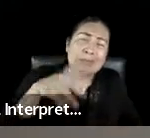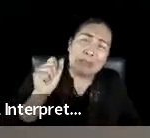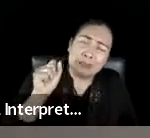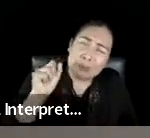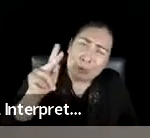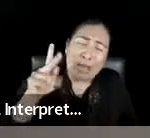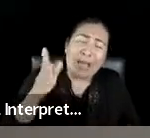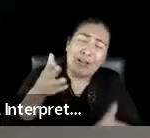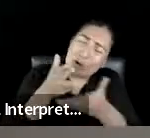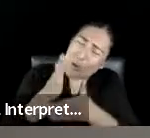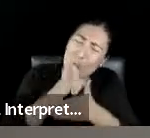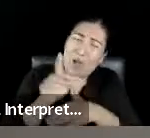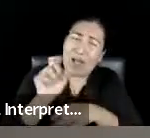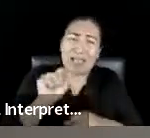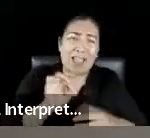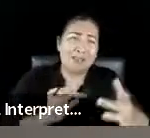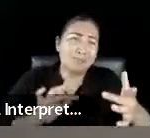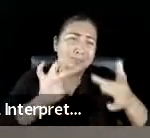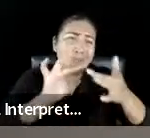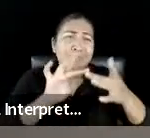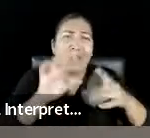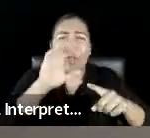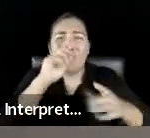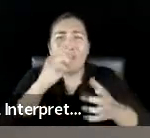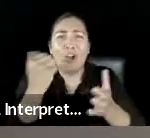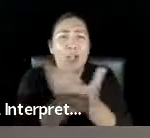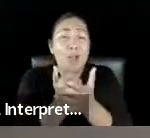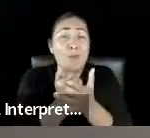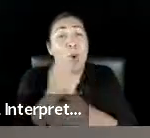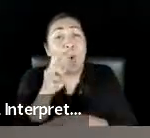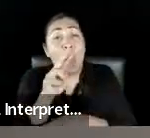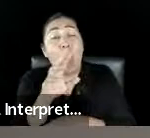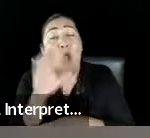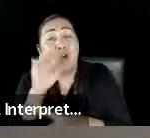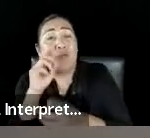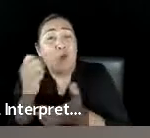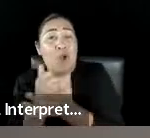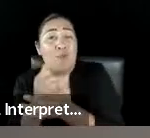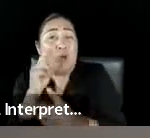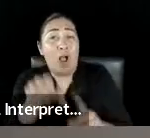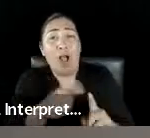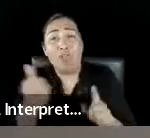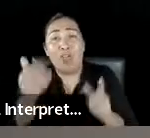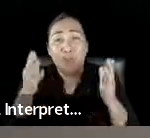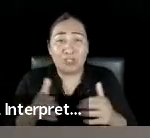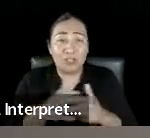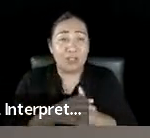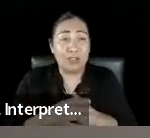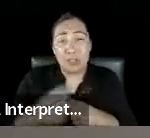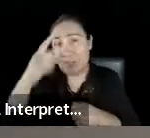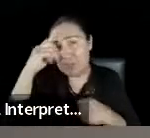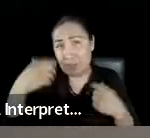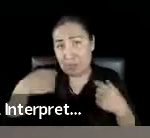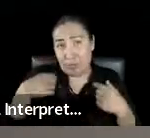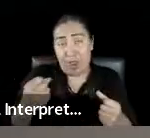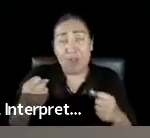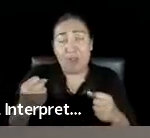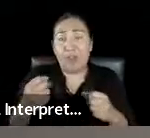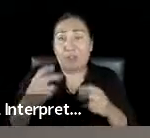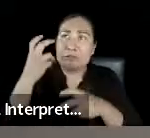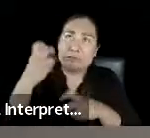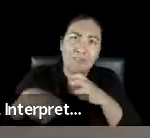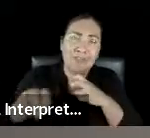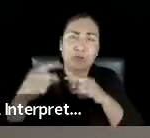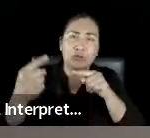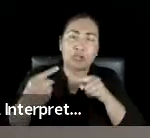help or reach out for help for someone else. Mental health and suicidal thoughts are a very difficult struggle and they're not talked